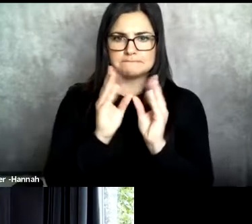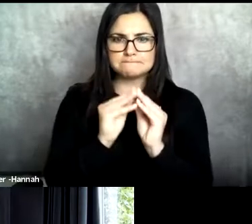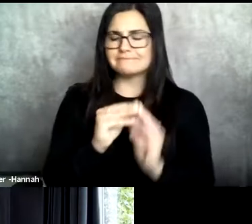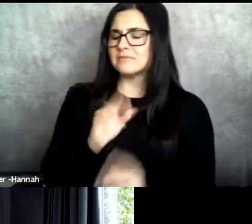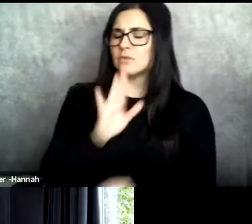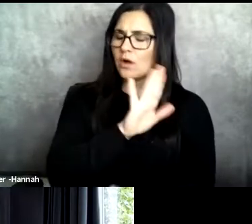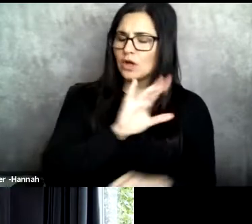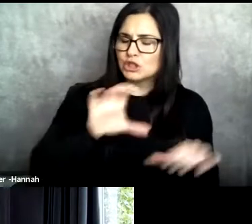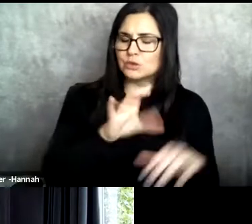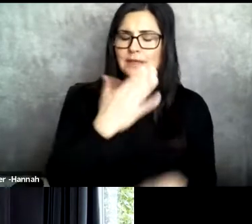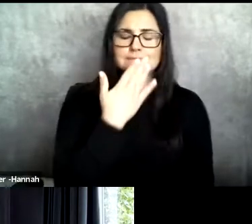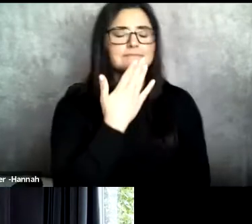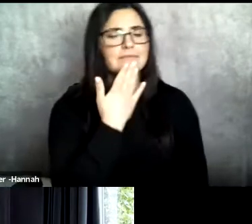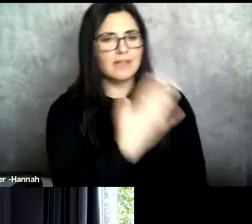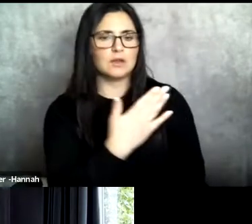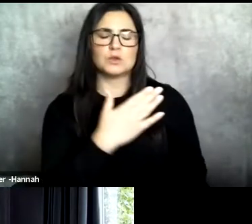Keep leading the way. Thank you.